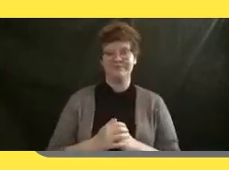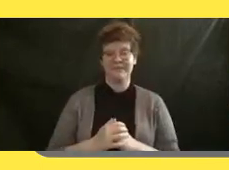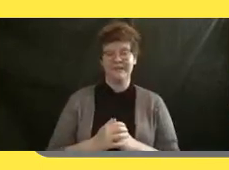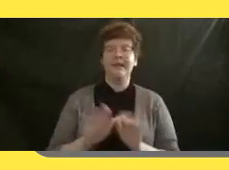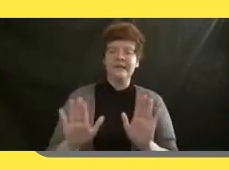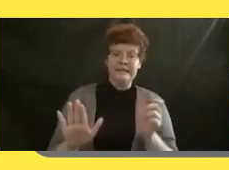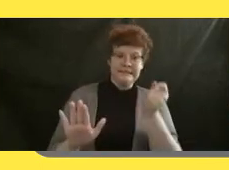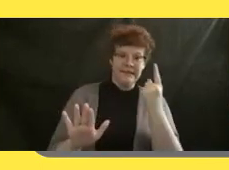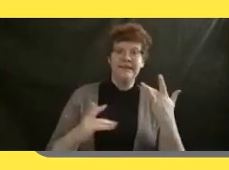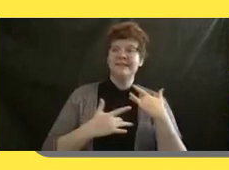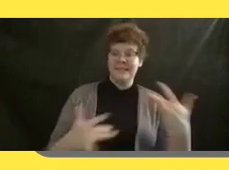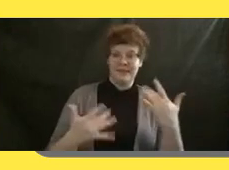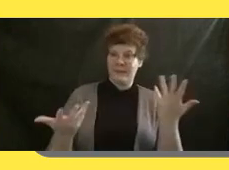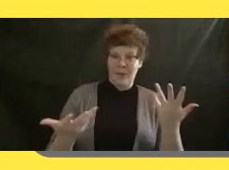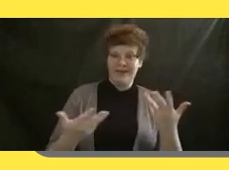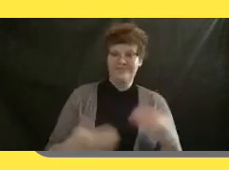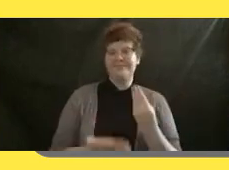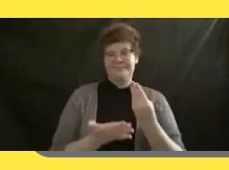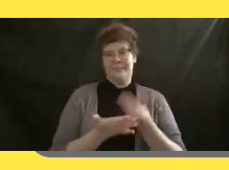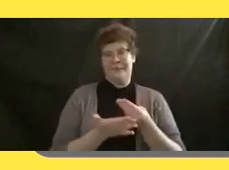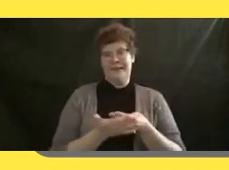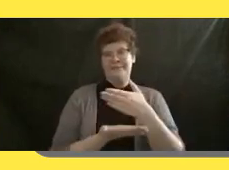issue. I think